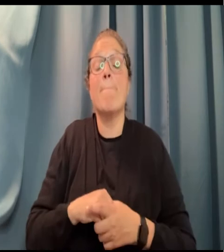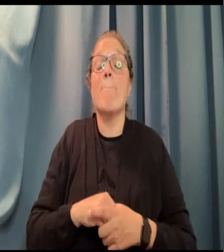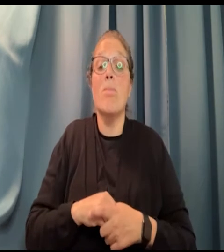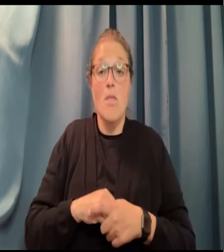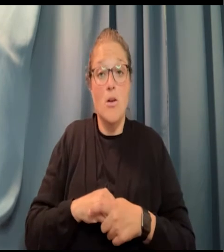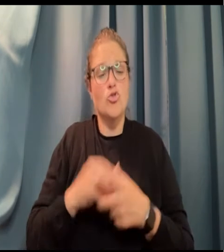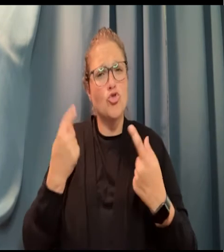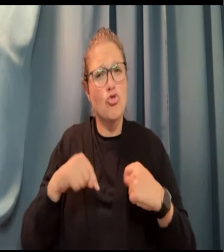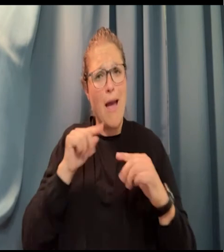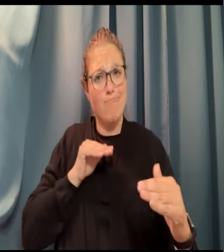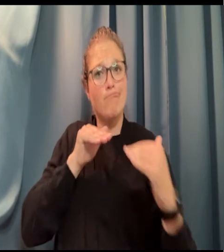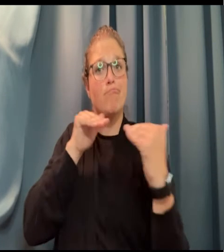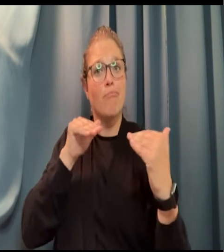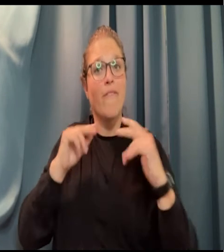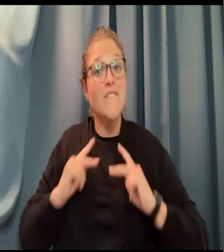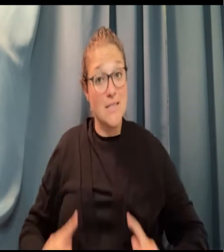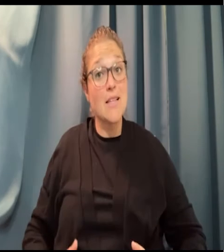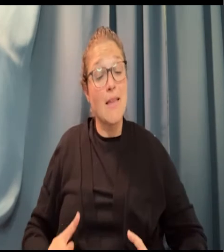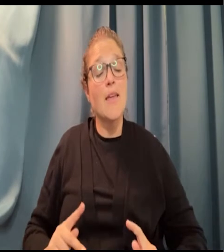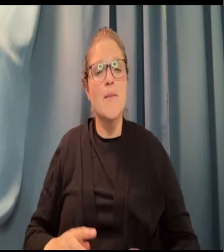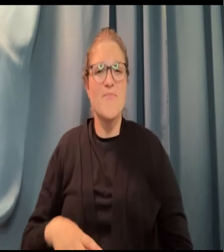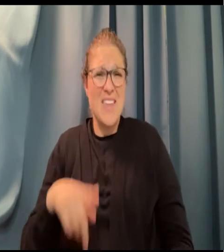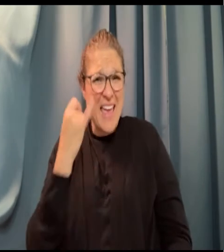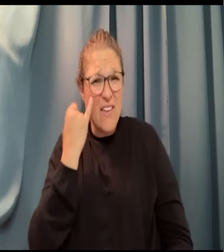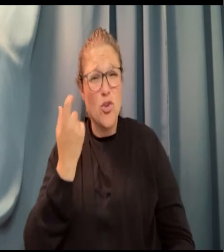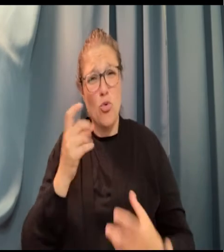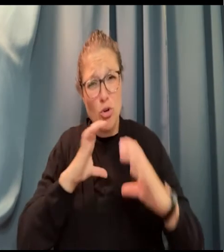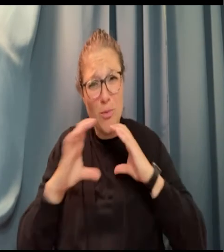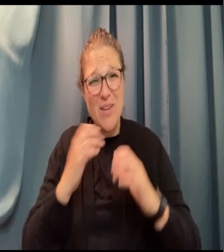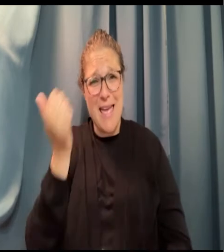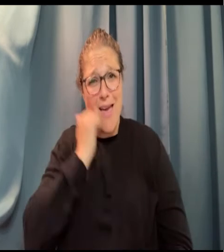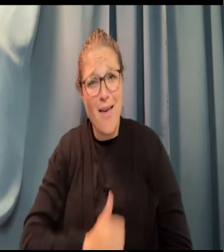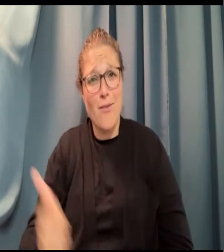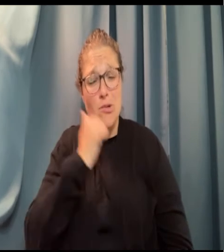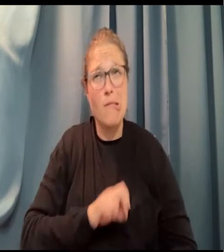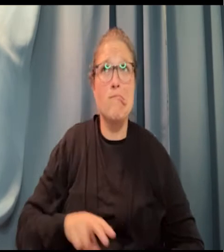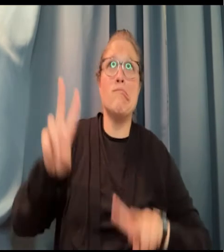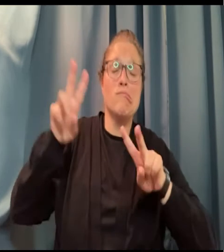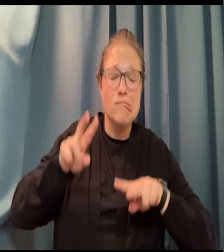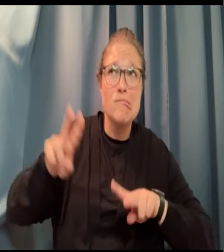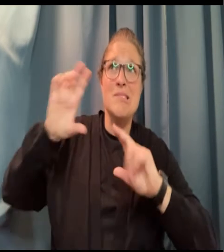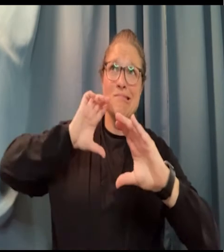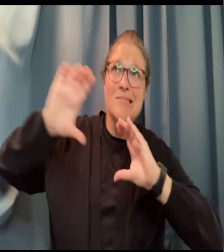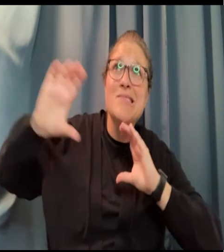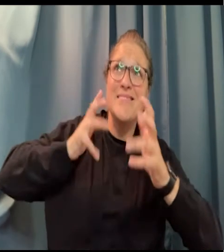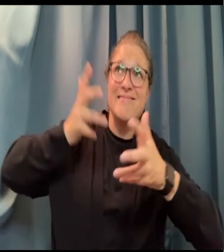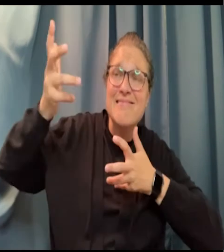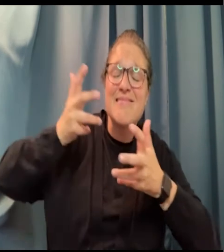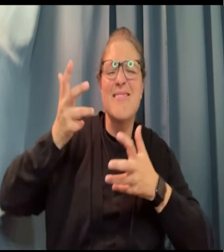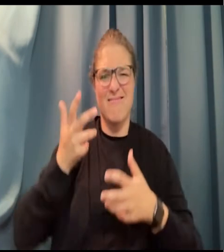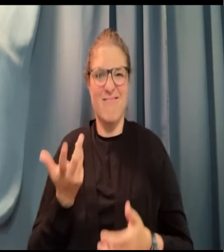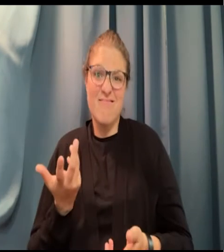your best to meet someone where they are physically. Imagine yourself trying to constantly stare up at people